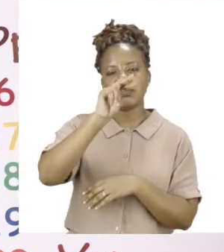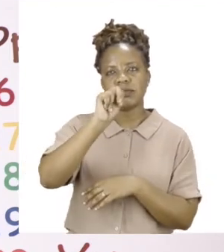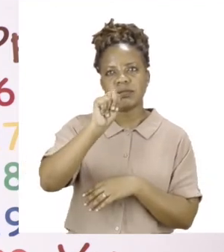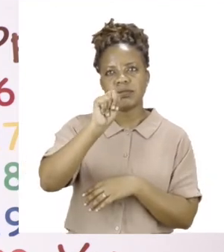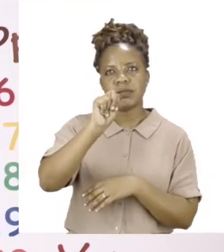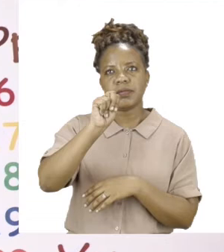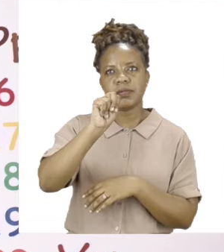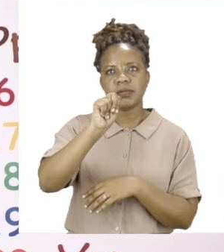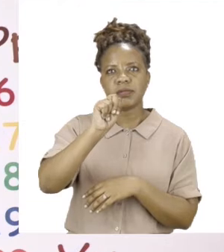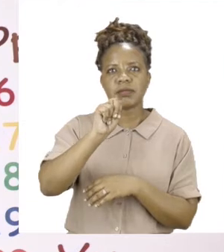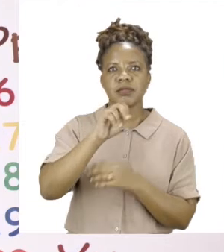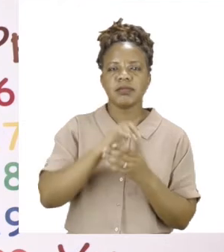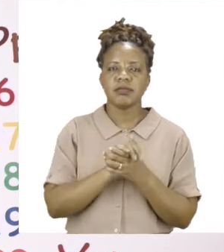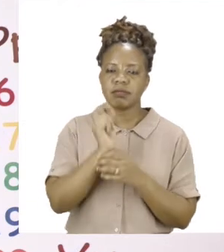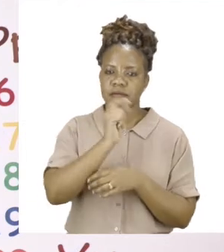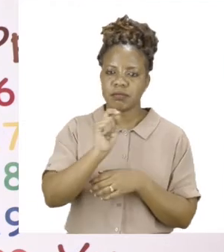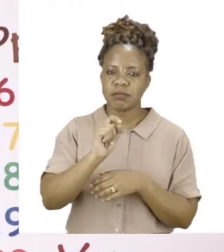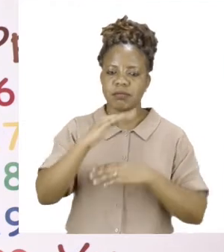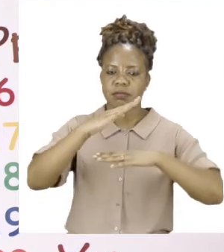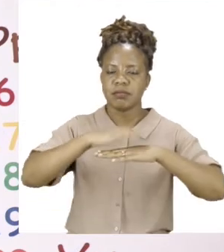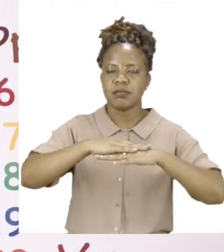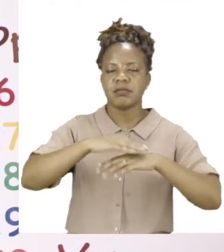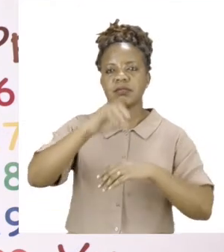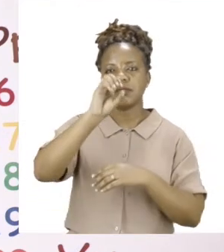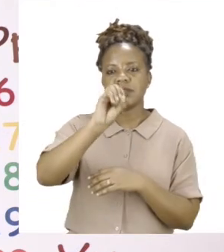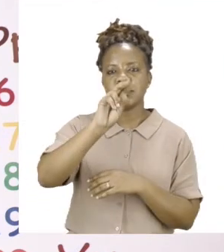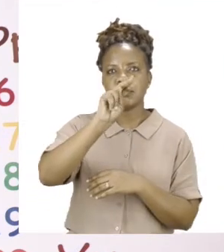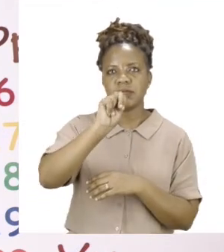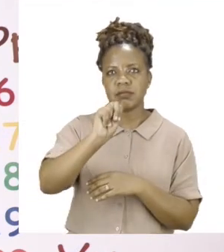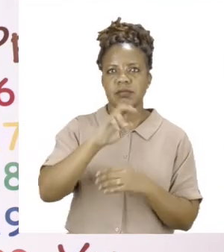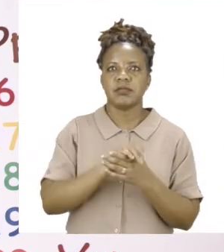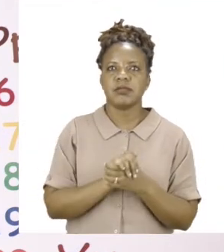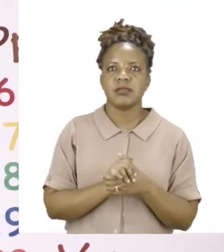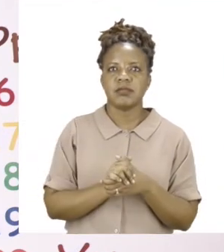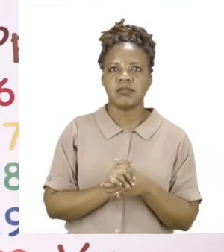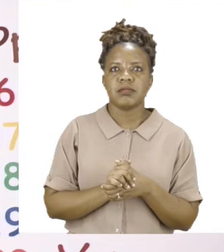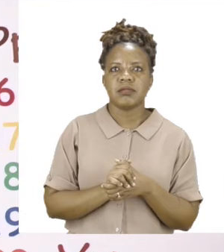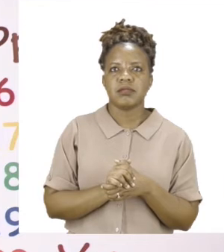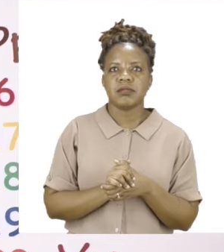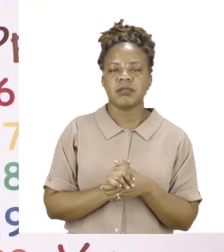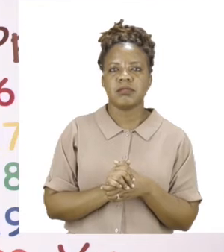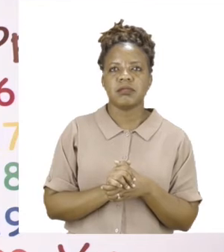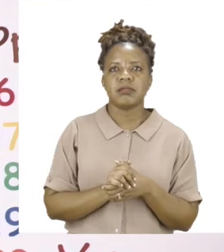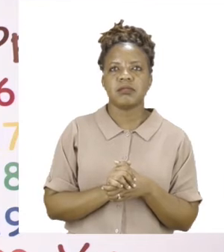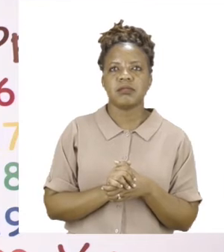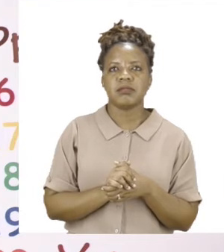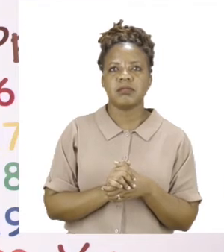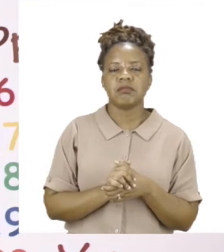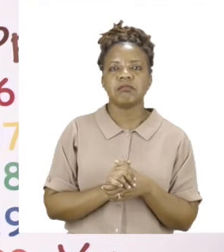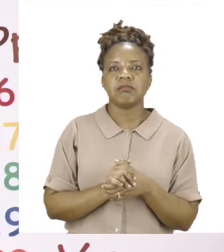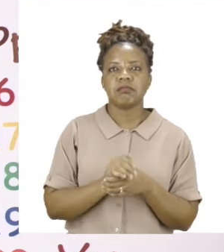word on. And then we cross it out. Then we write the next word, which